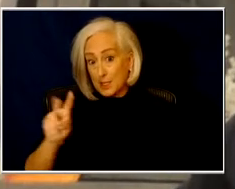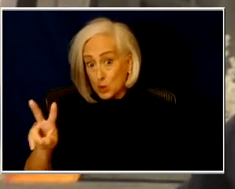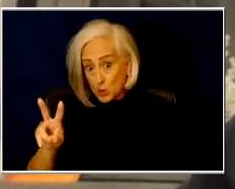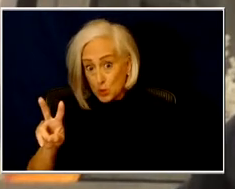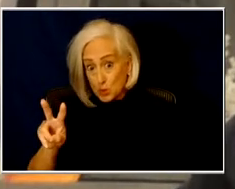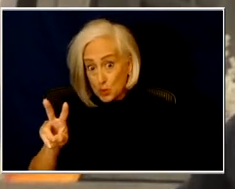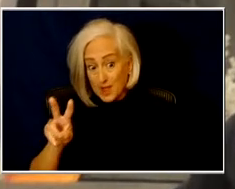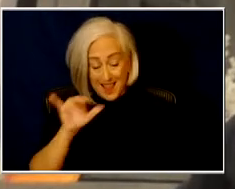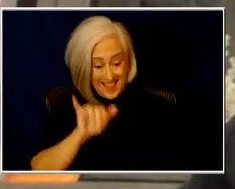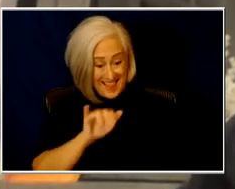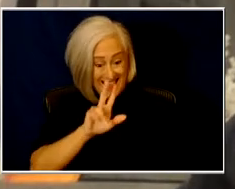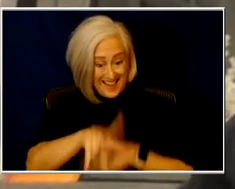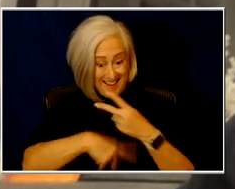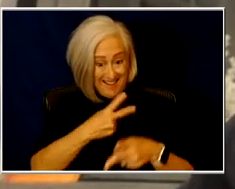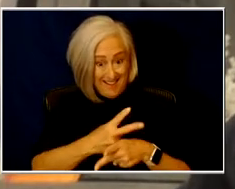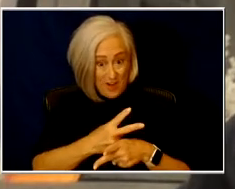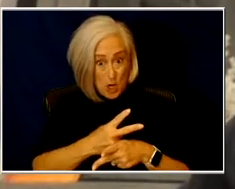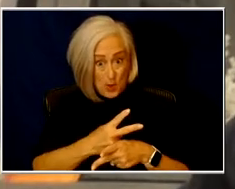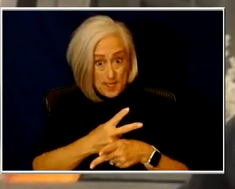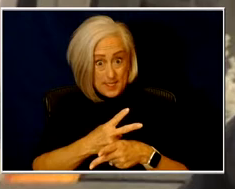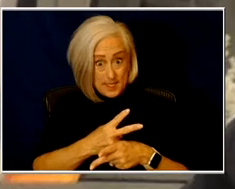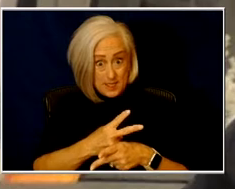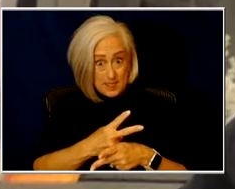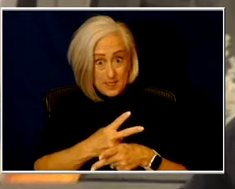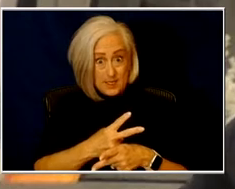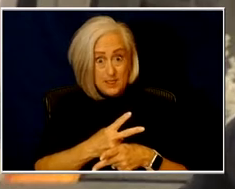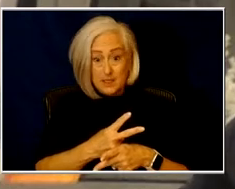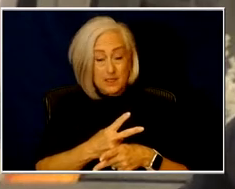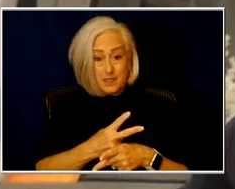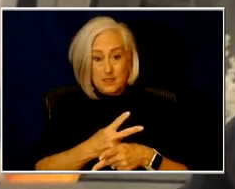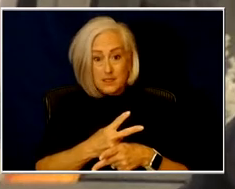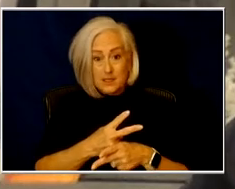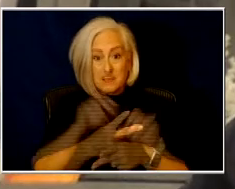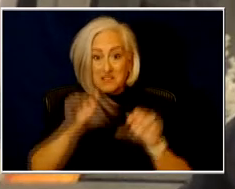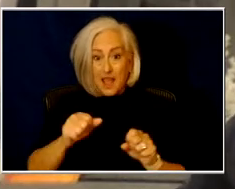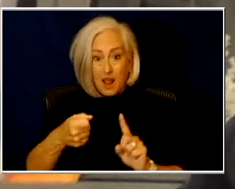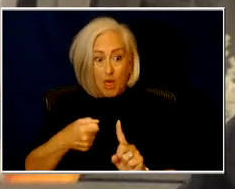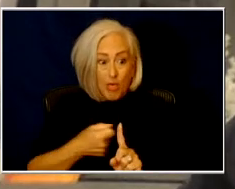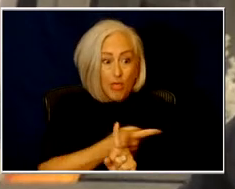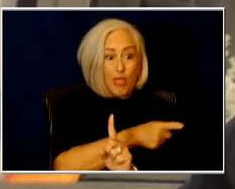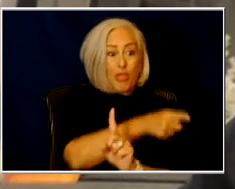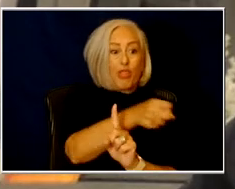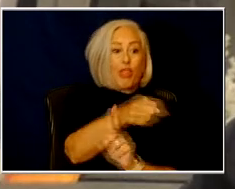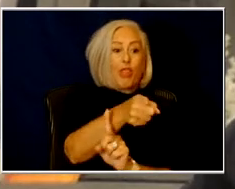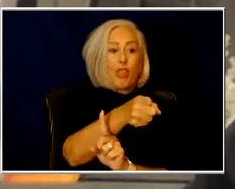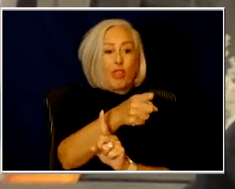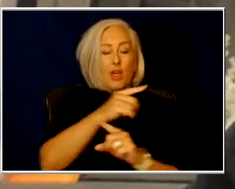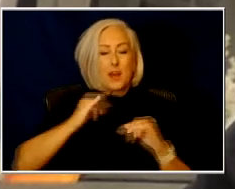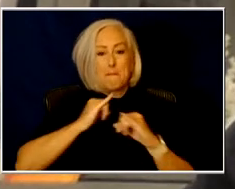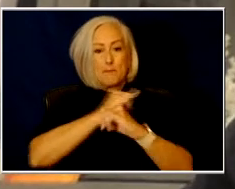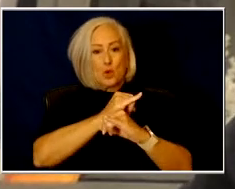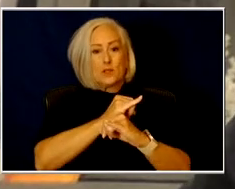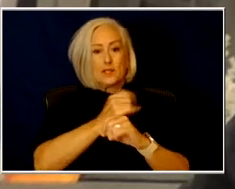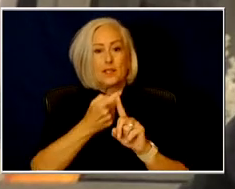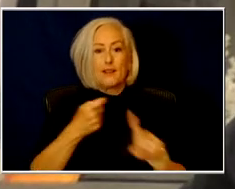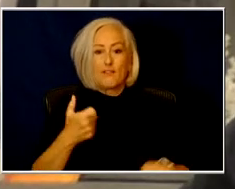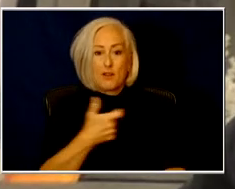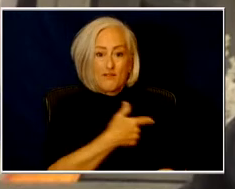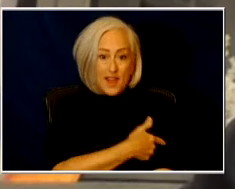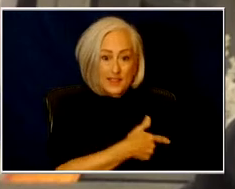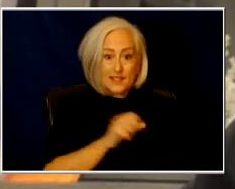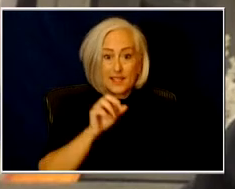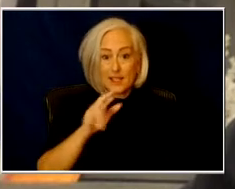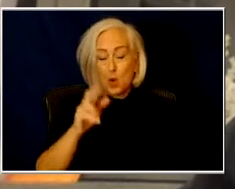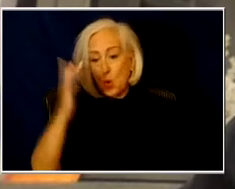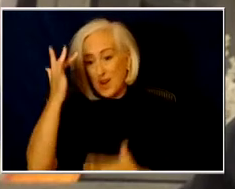about this variant is that it evades any prior immunity due to vaccines or due to